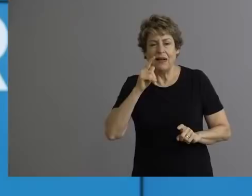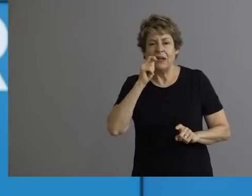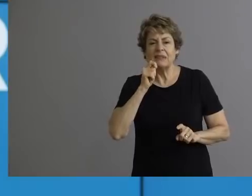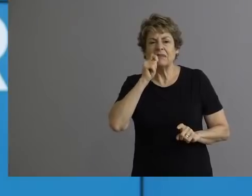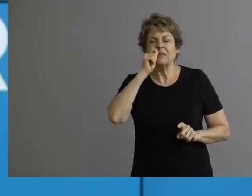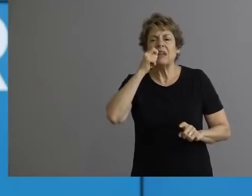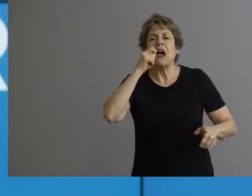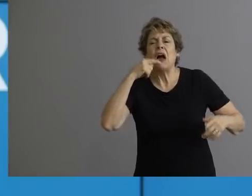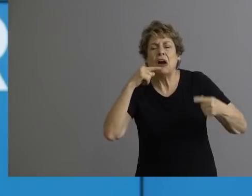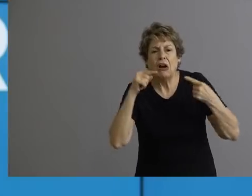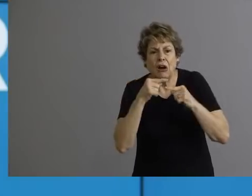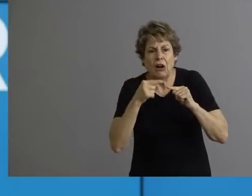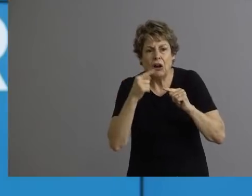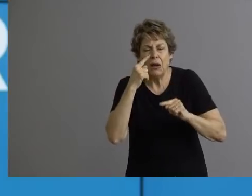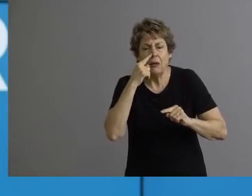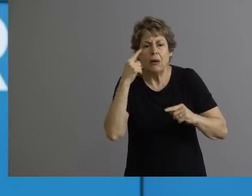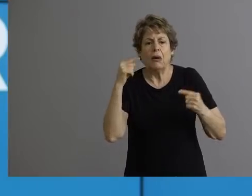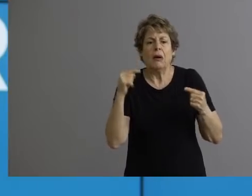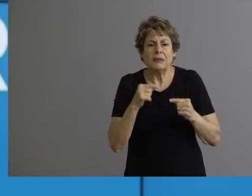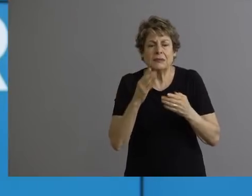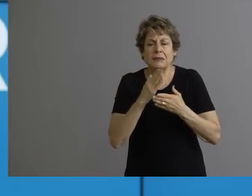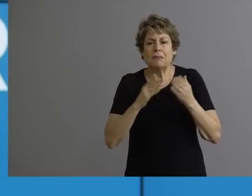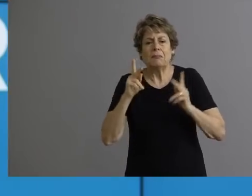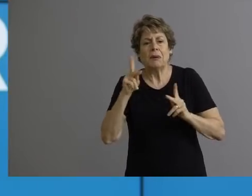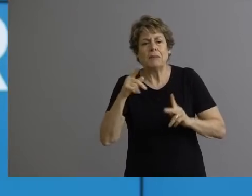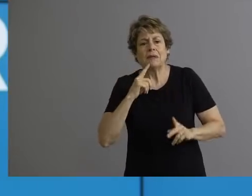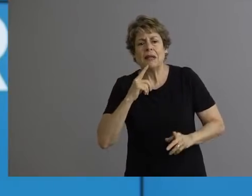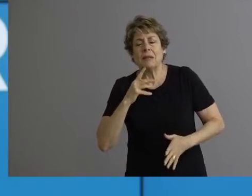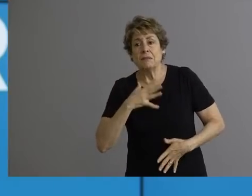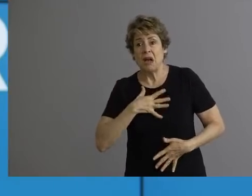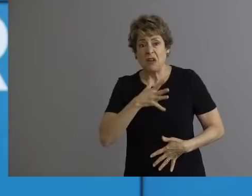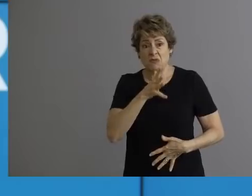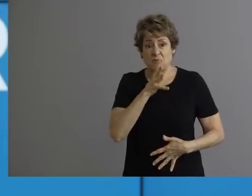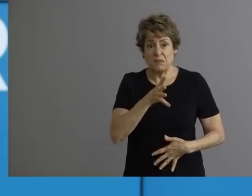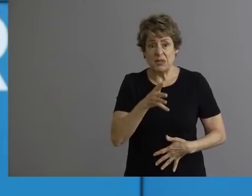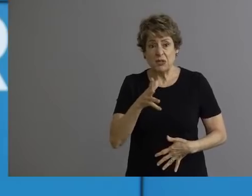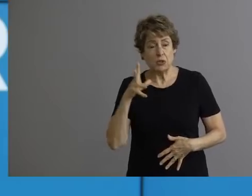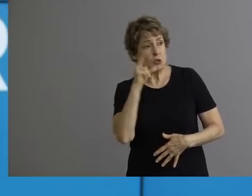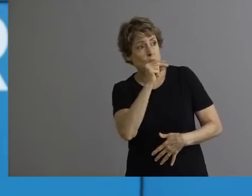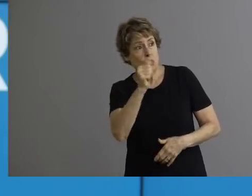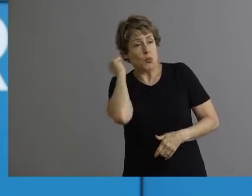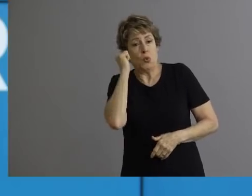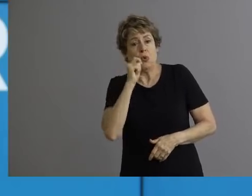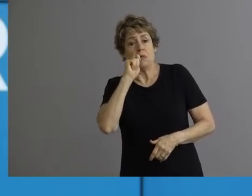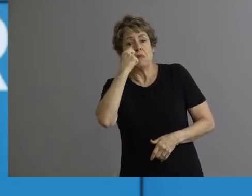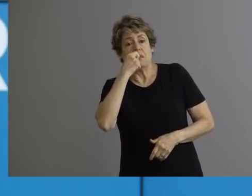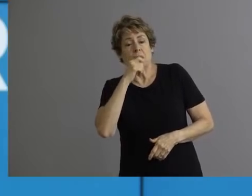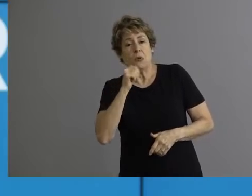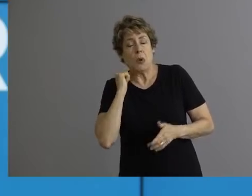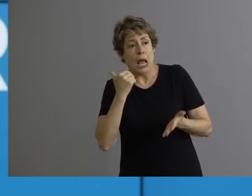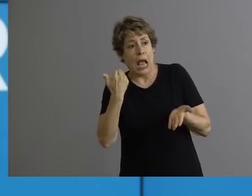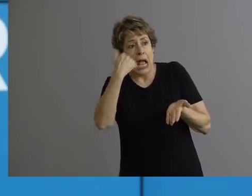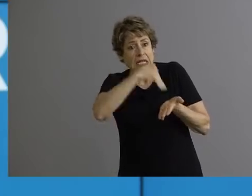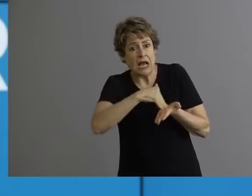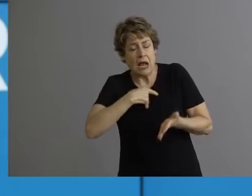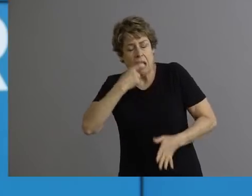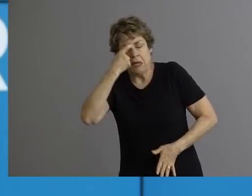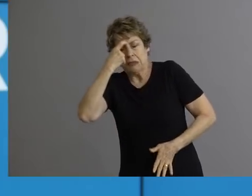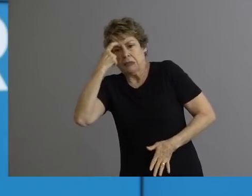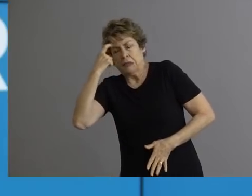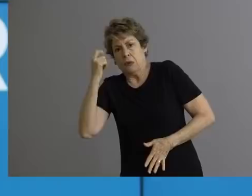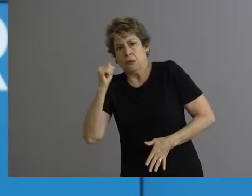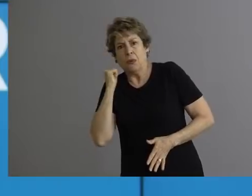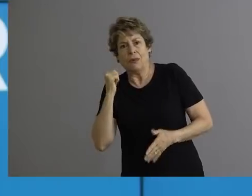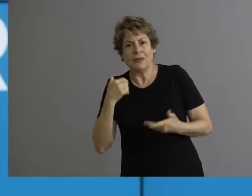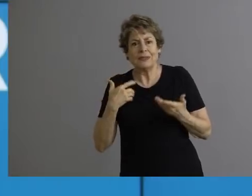testing, some folks, including my grandmother, would refuse to be retested. We have the much less painful